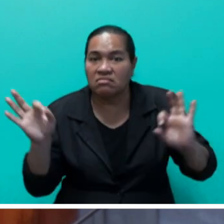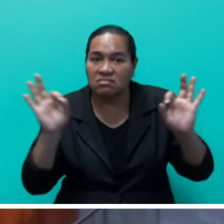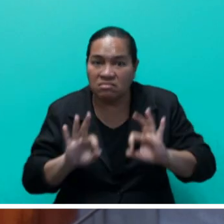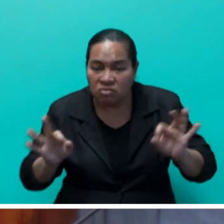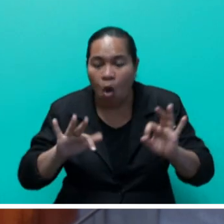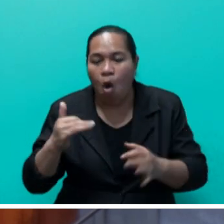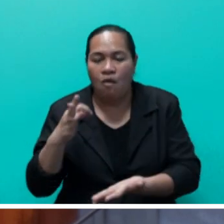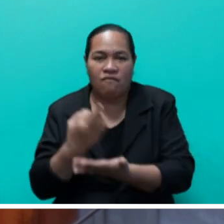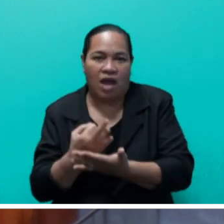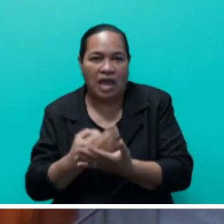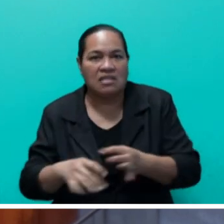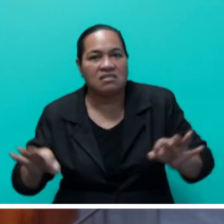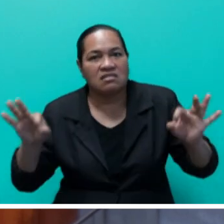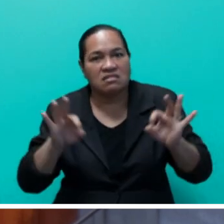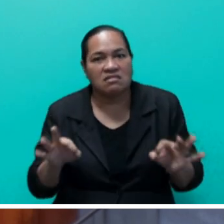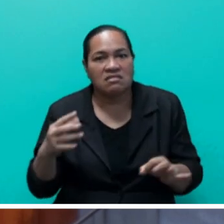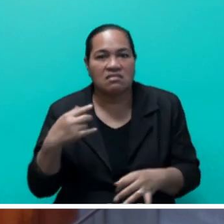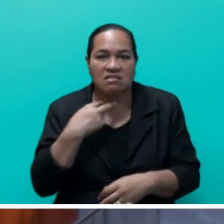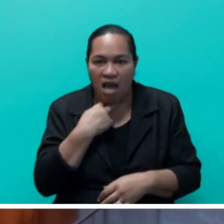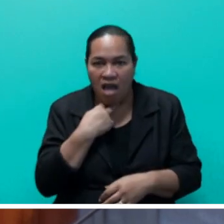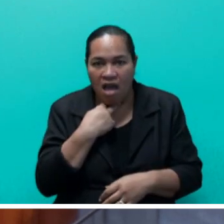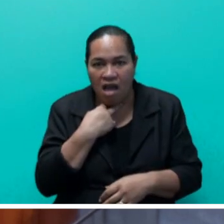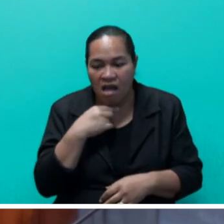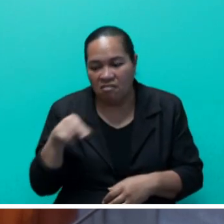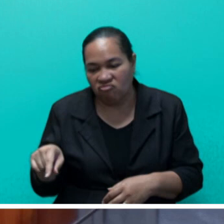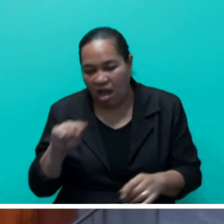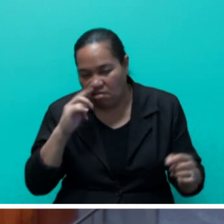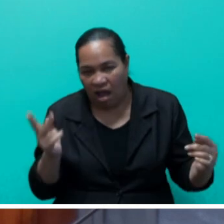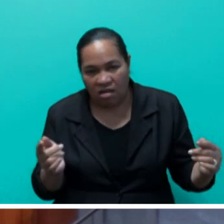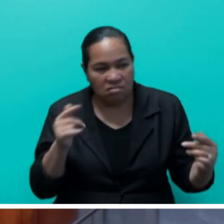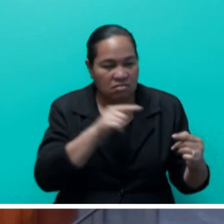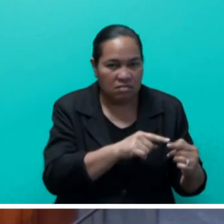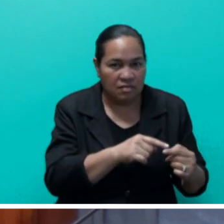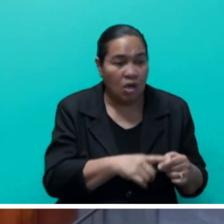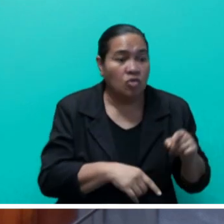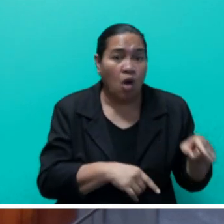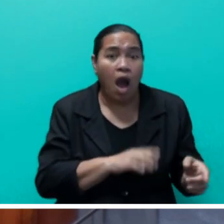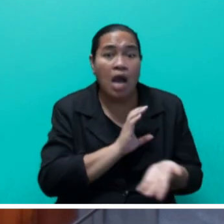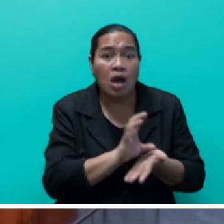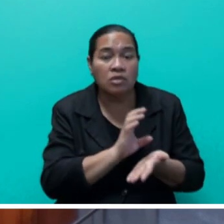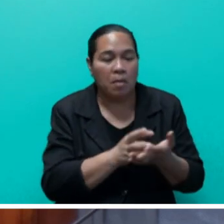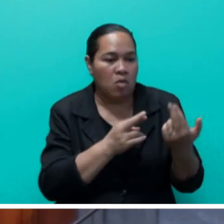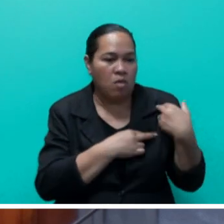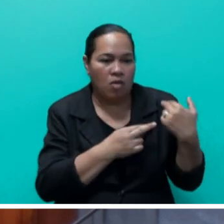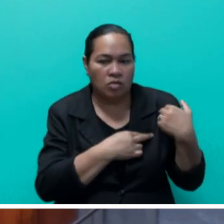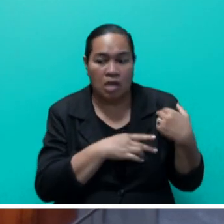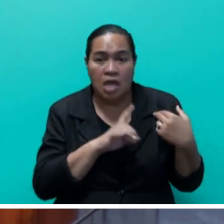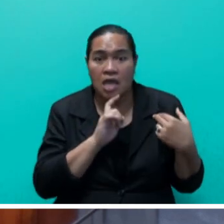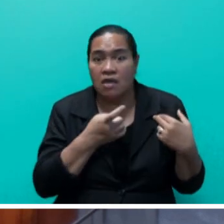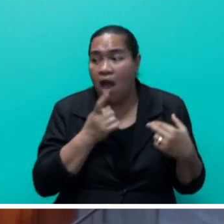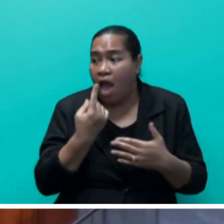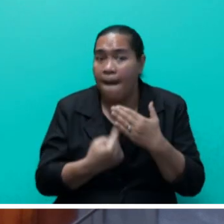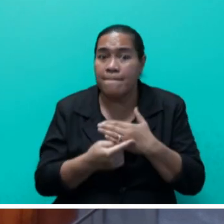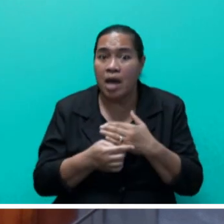from district and divisional education offices. And the councillors are then expected to travel to rural schools subject